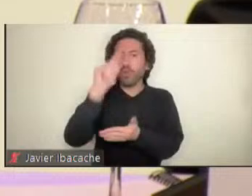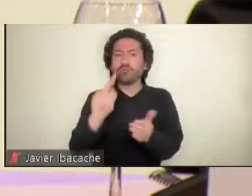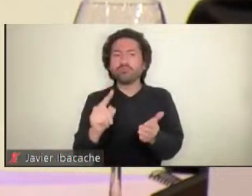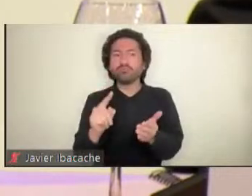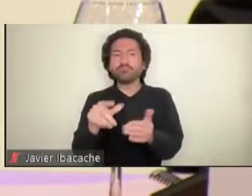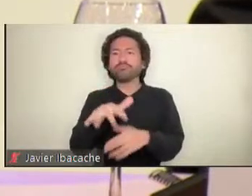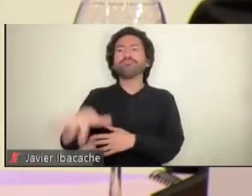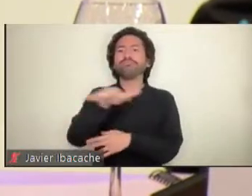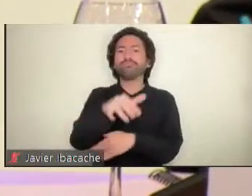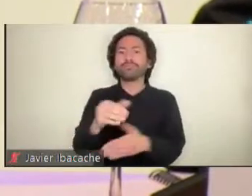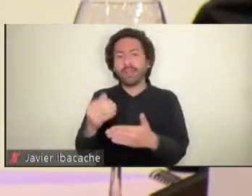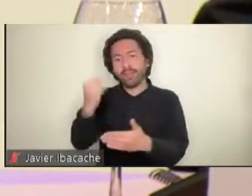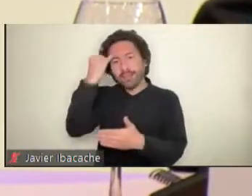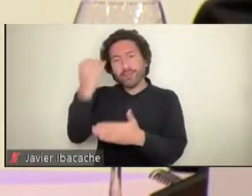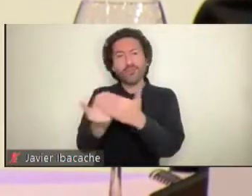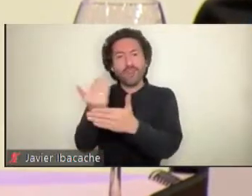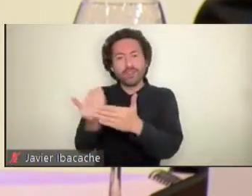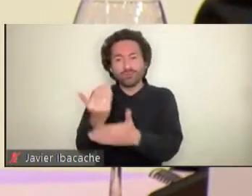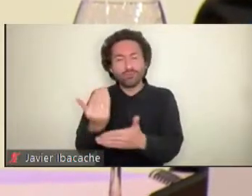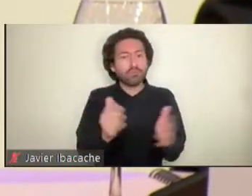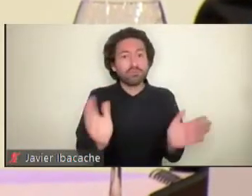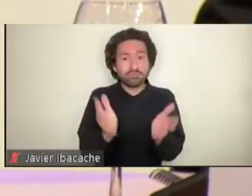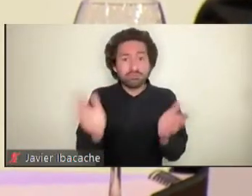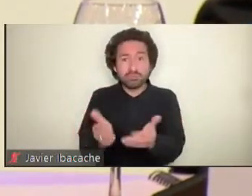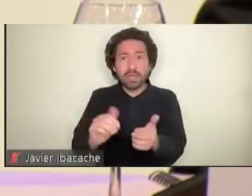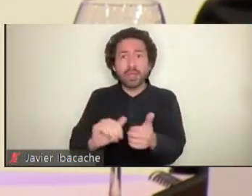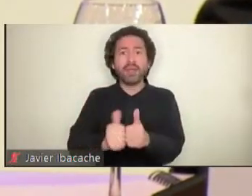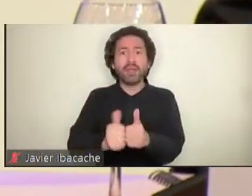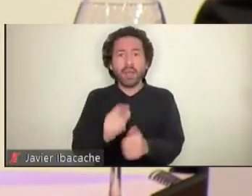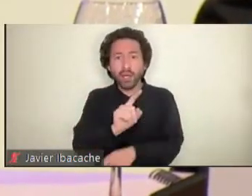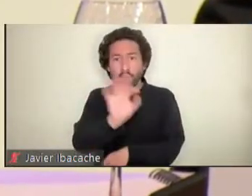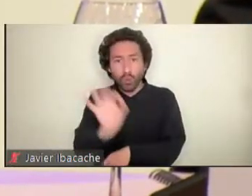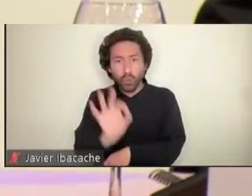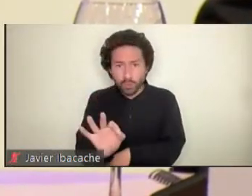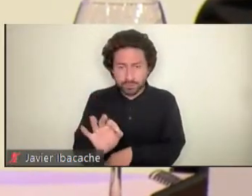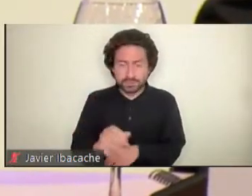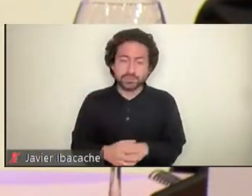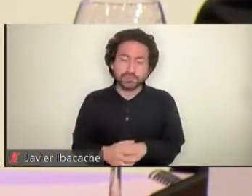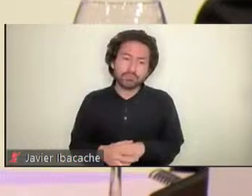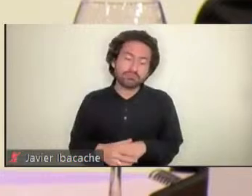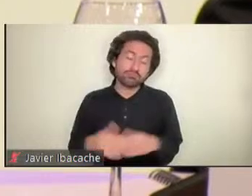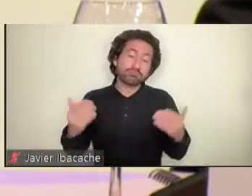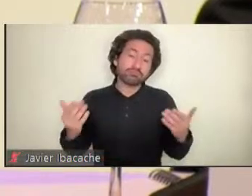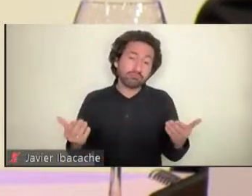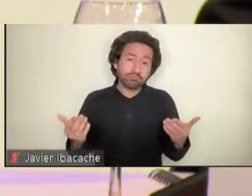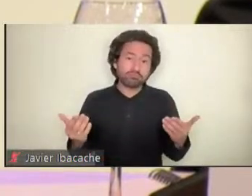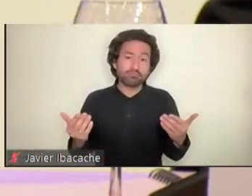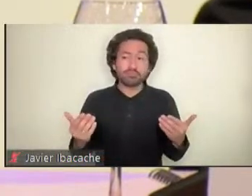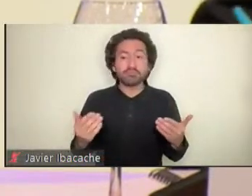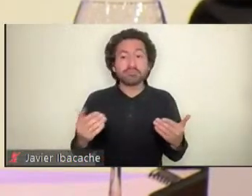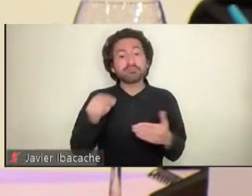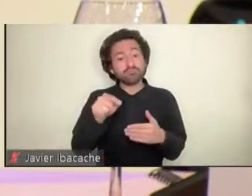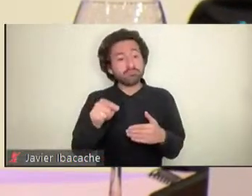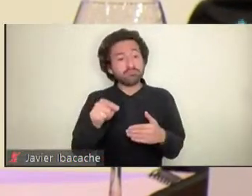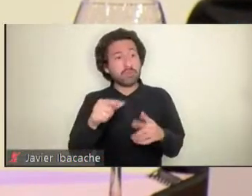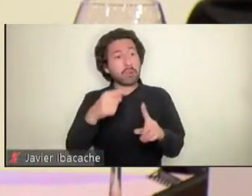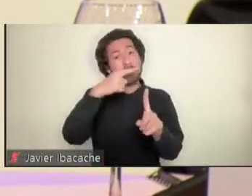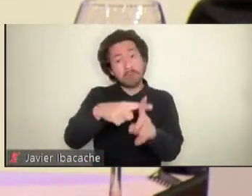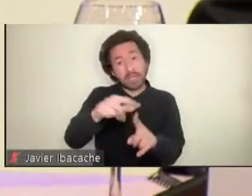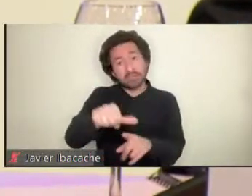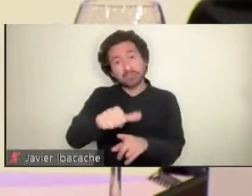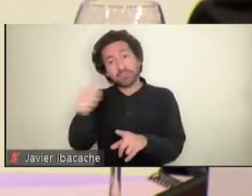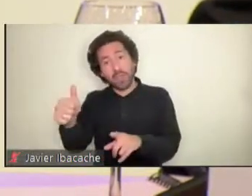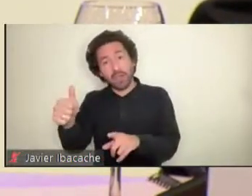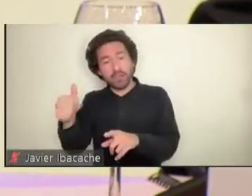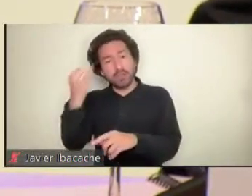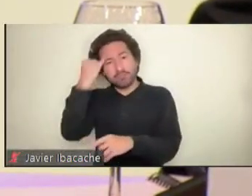purchase power to promote the innovating system, and so that this is used as a support to other initiatives that